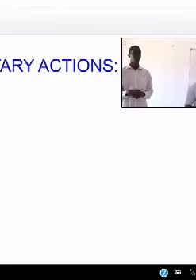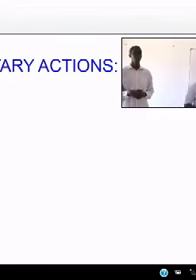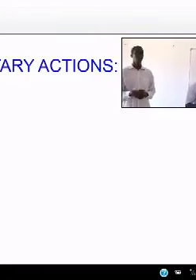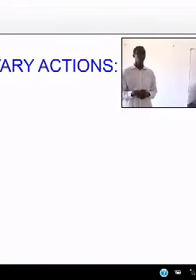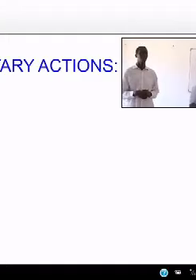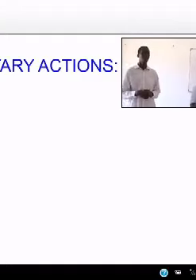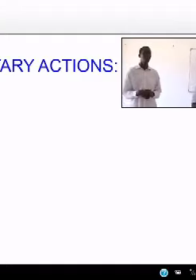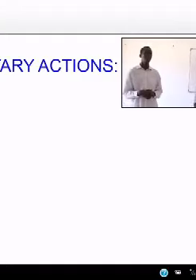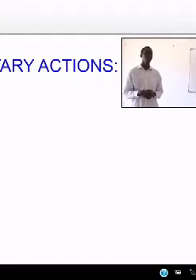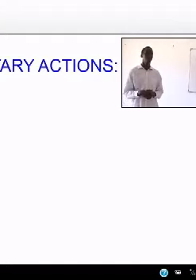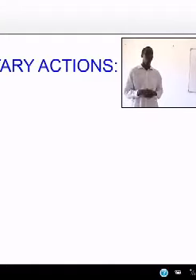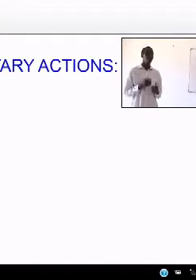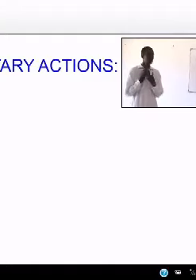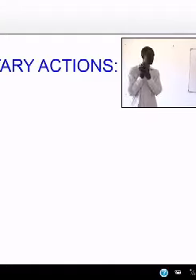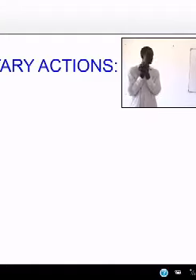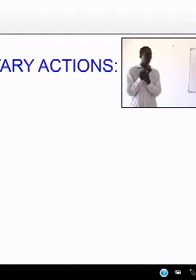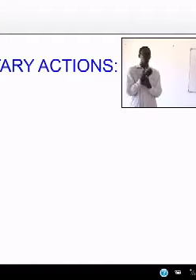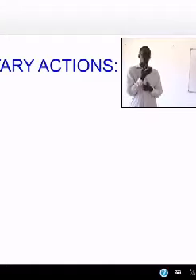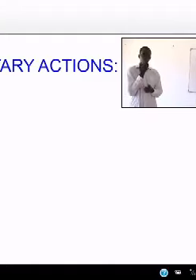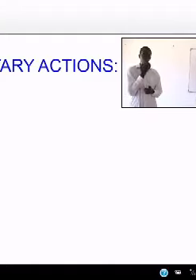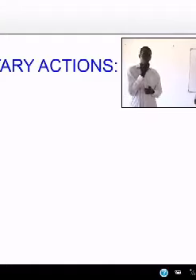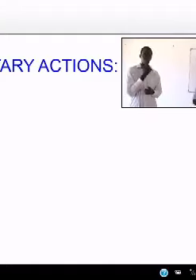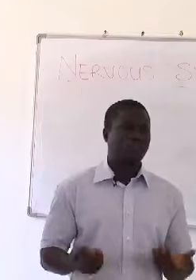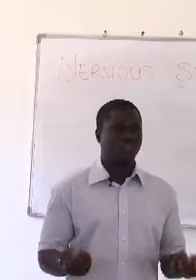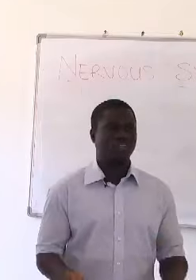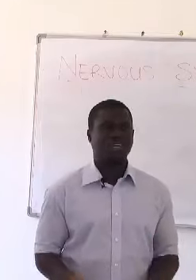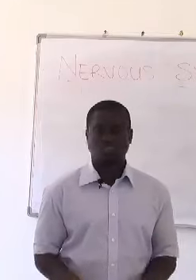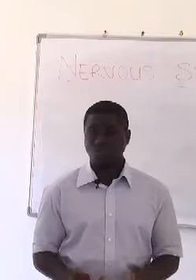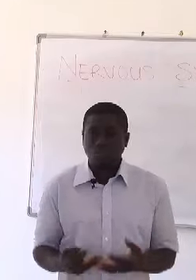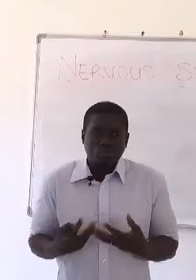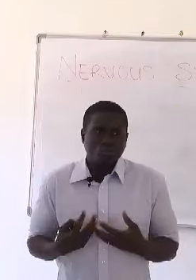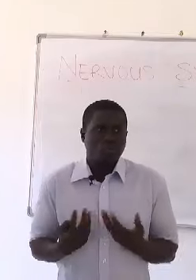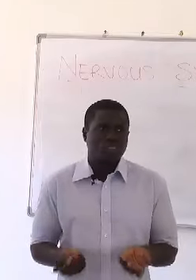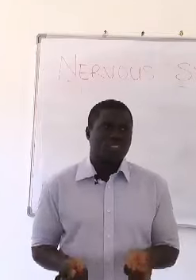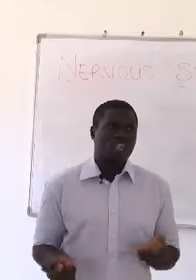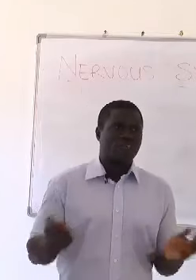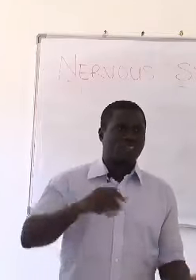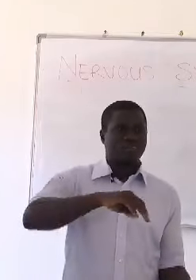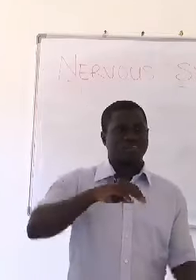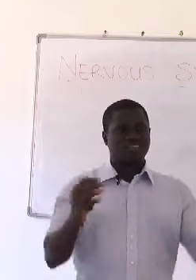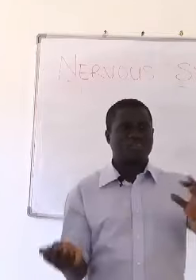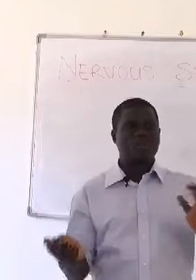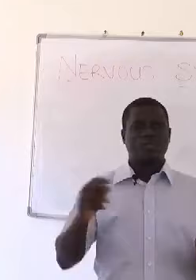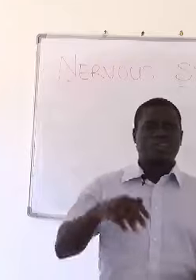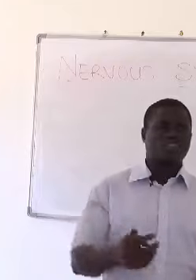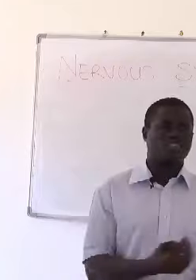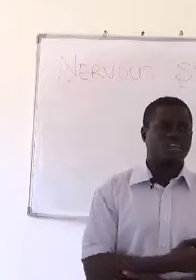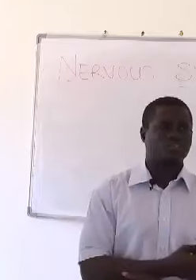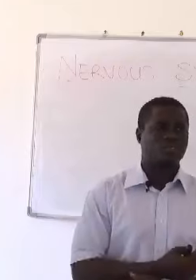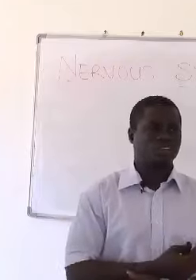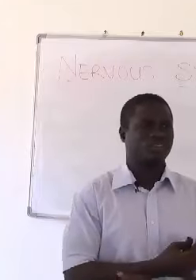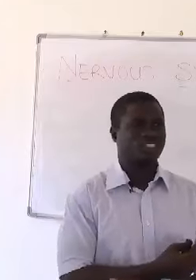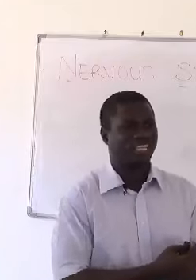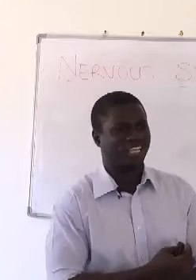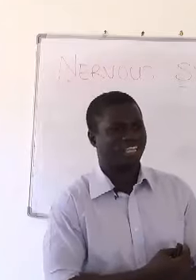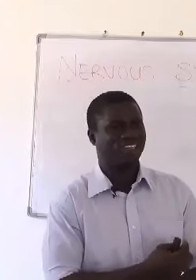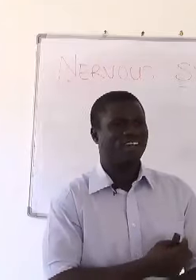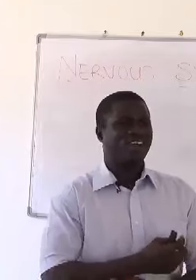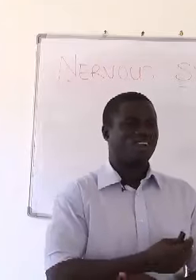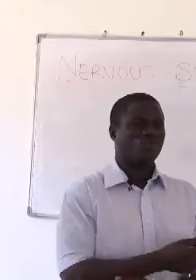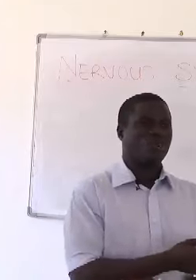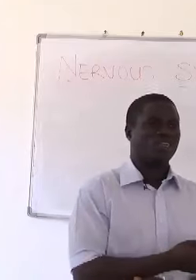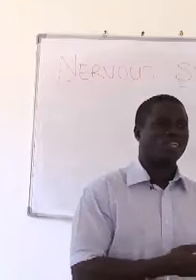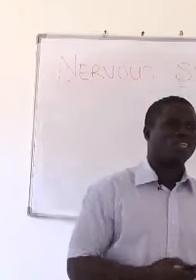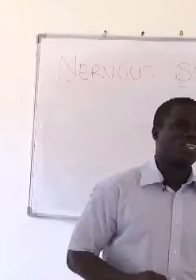played, you dance, you wish to dance to the tune. Or like also eating is an example of what voluntary action. You choose